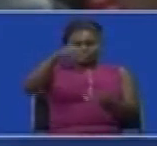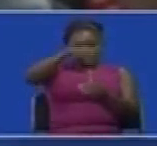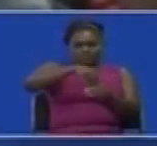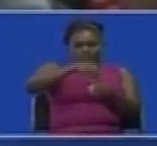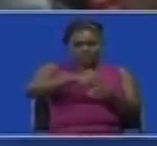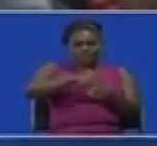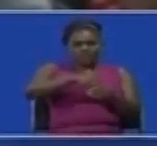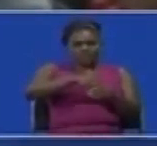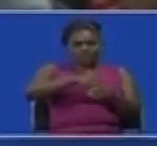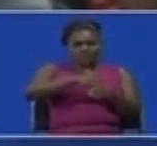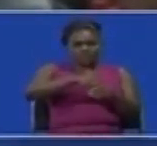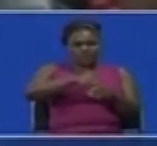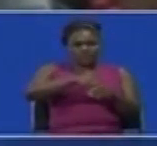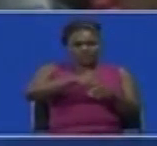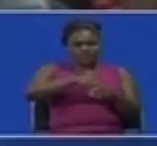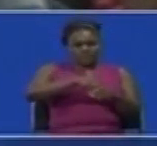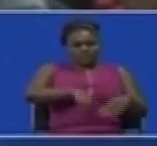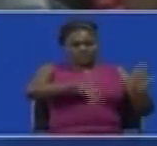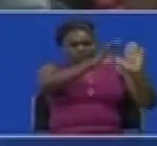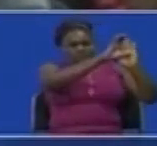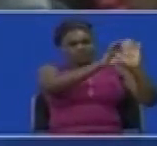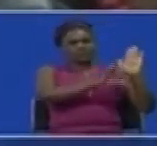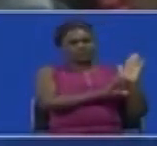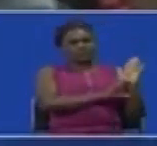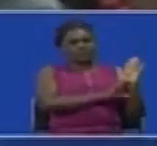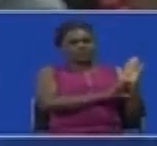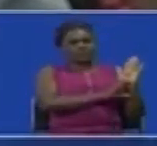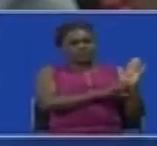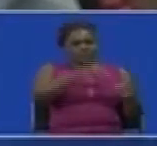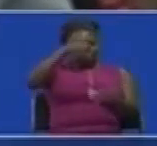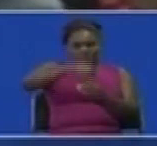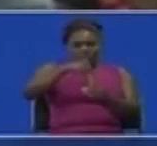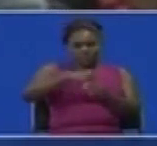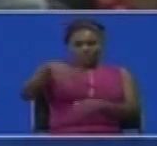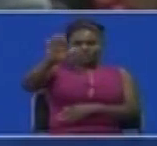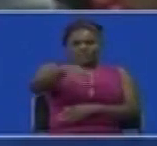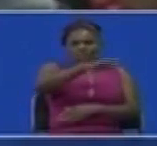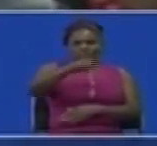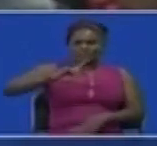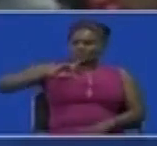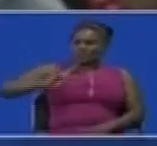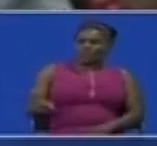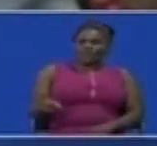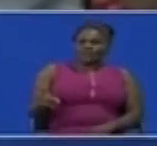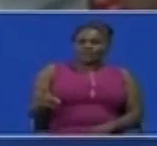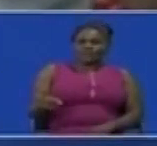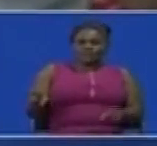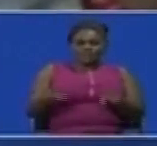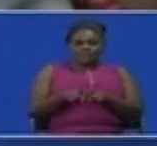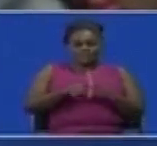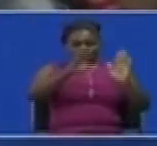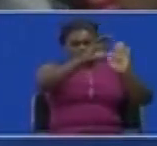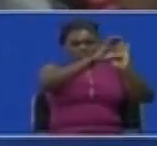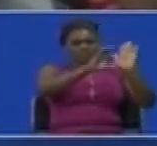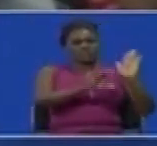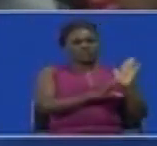in our statutes, including parliamentary standing orders and the constitution.